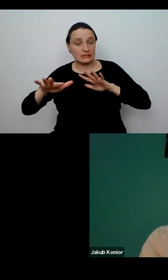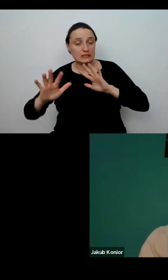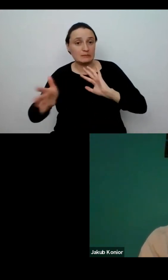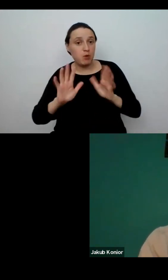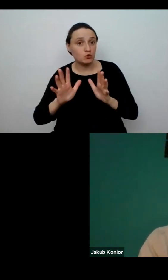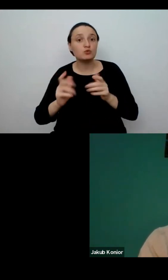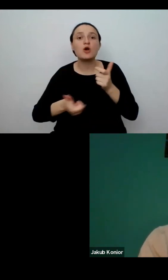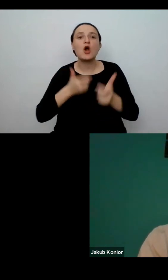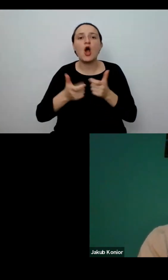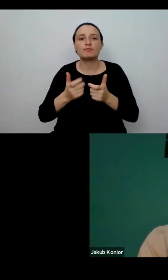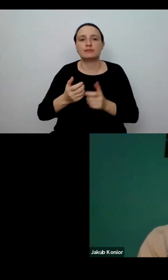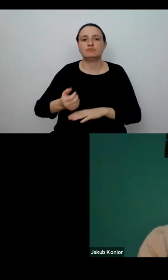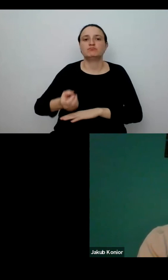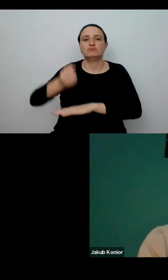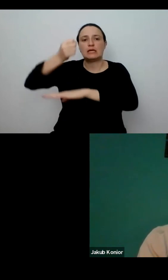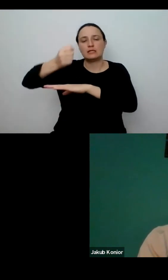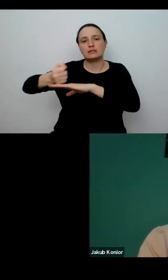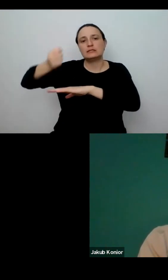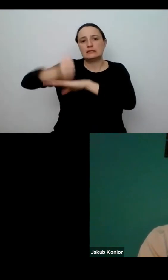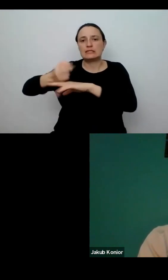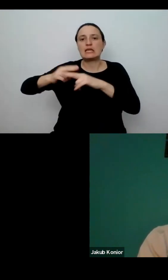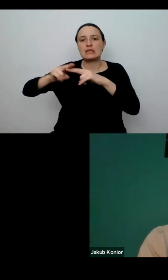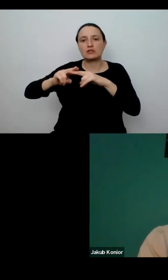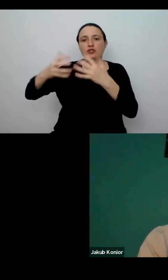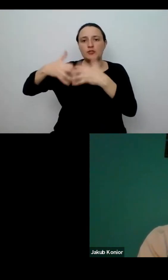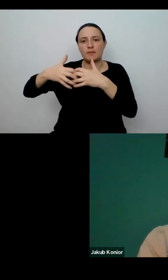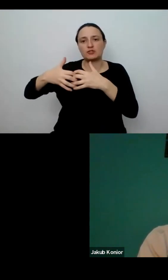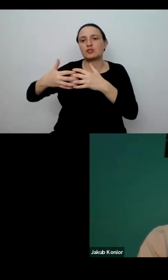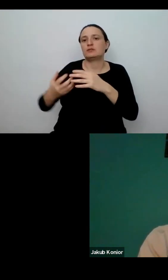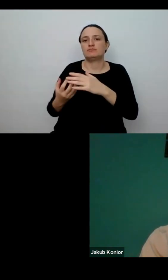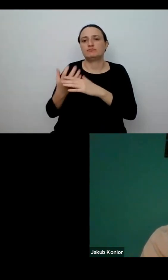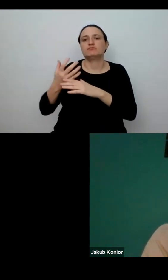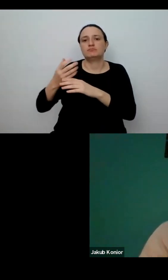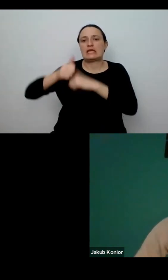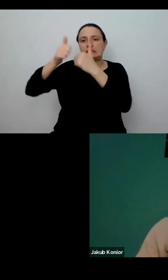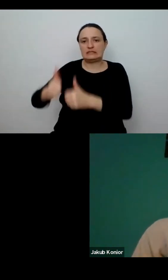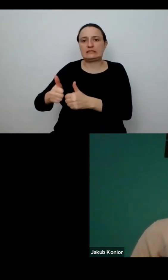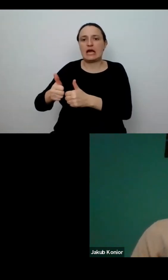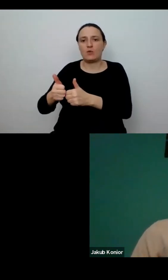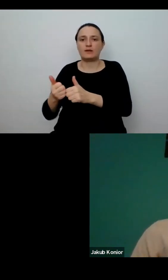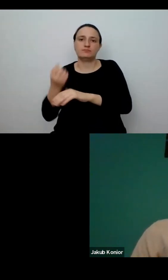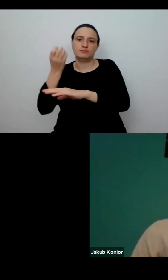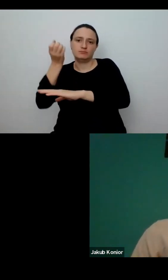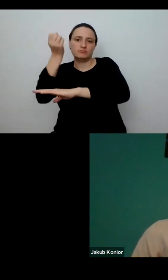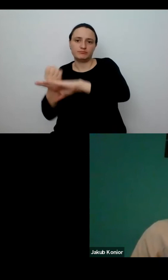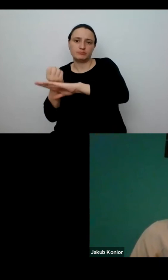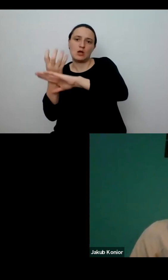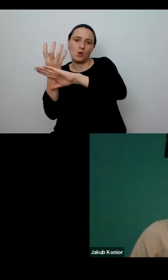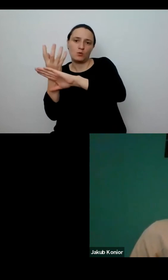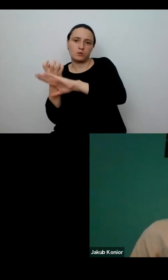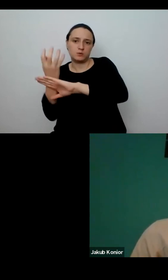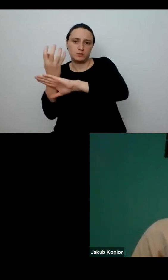measuring device and measure it for the whole year. That's the only way. Yeah, sure. We have two